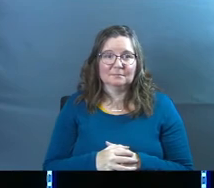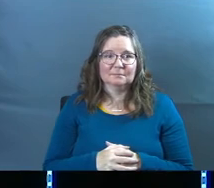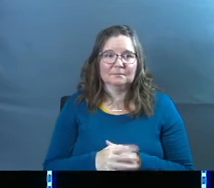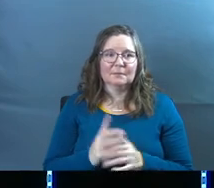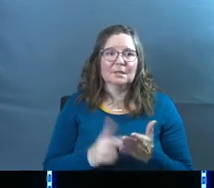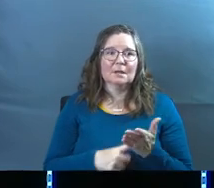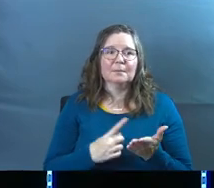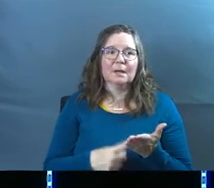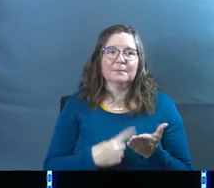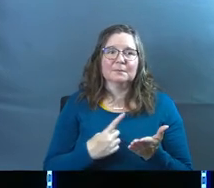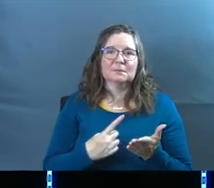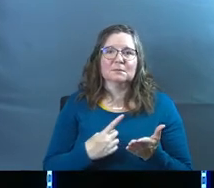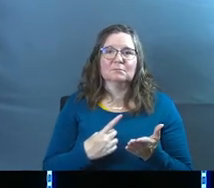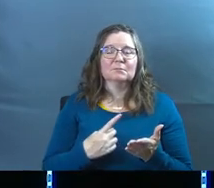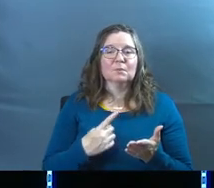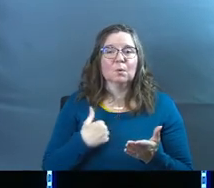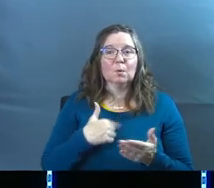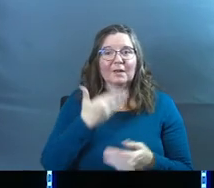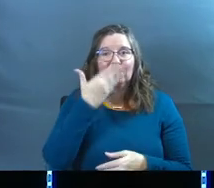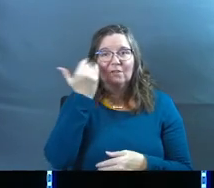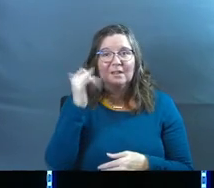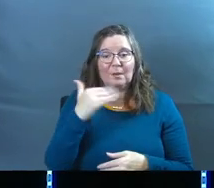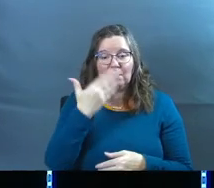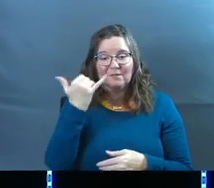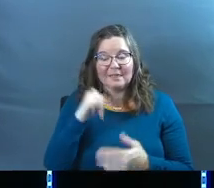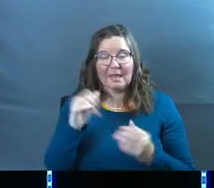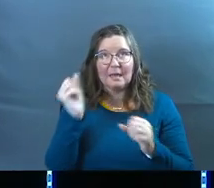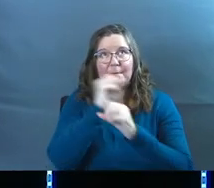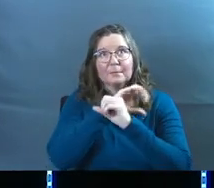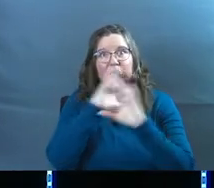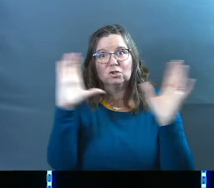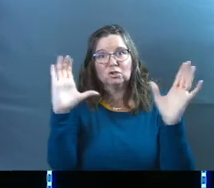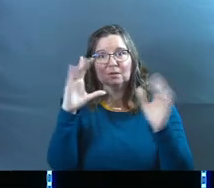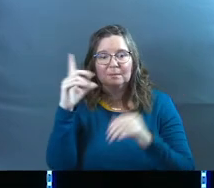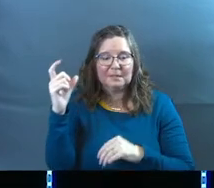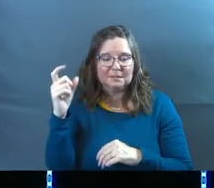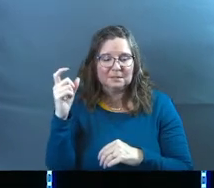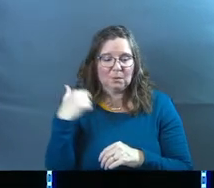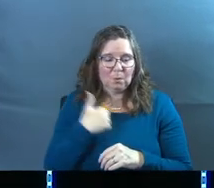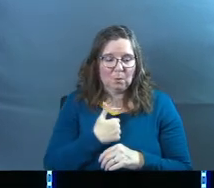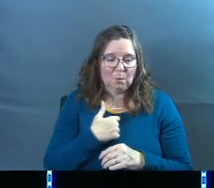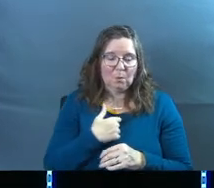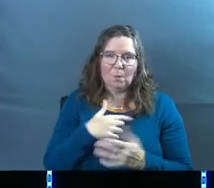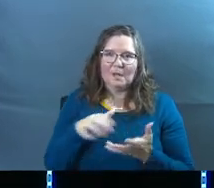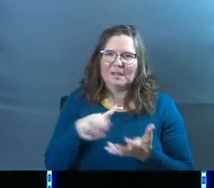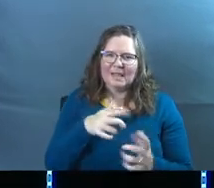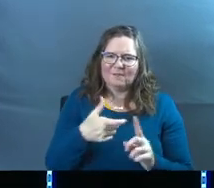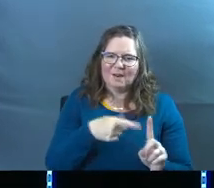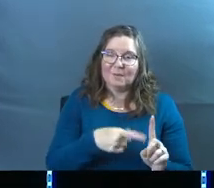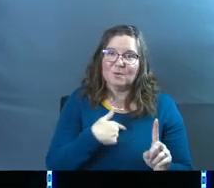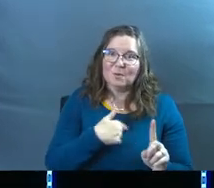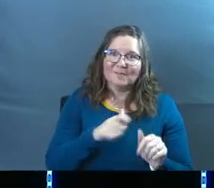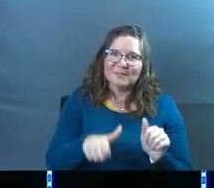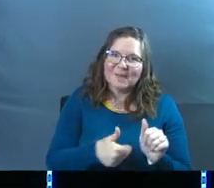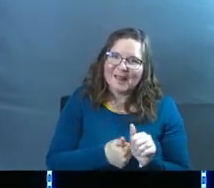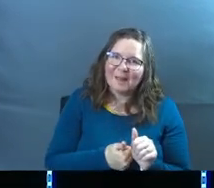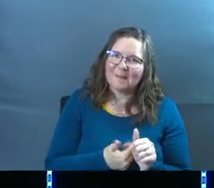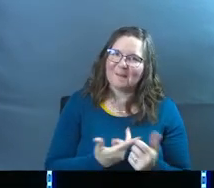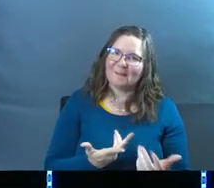Right? Sometimes we forget that. We forget that picture. Because where does the laugh come from? Well, you got to back it